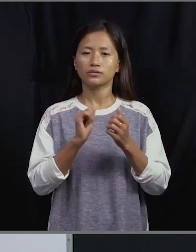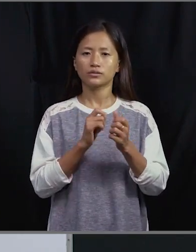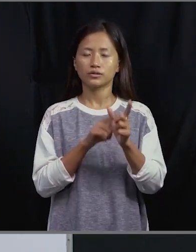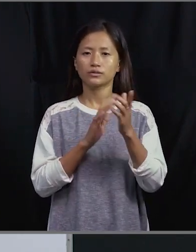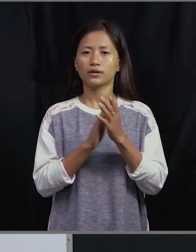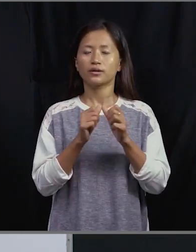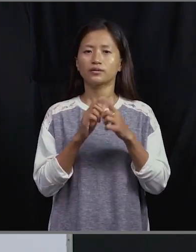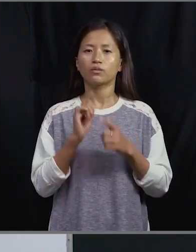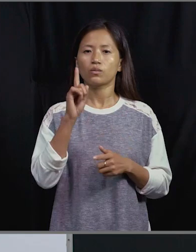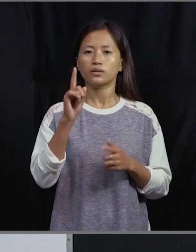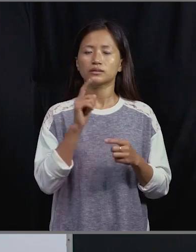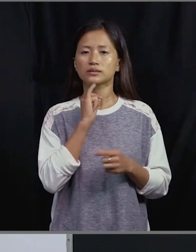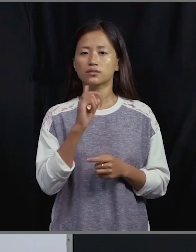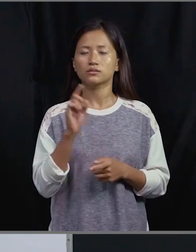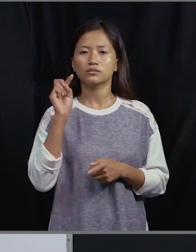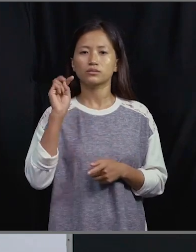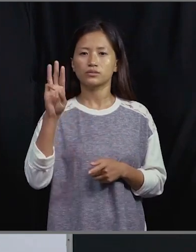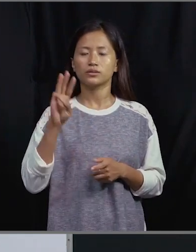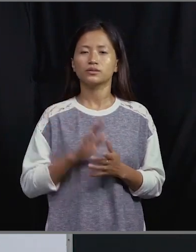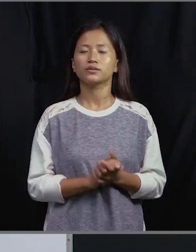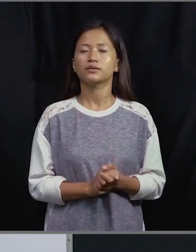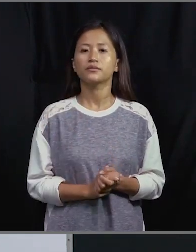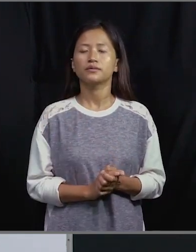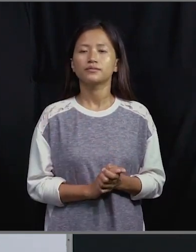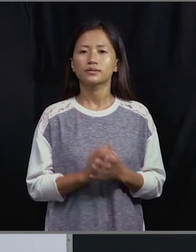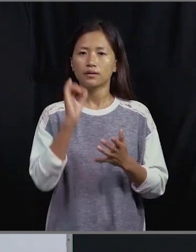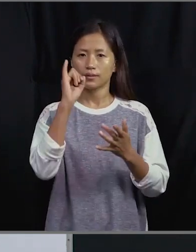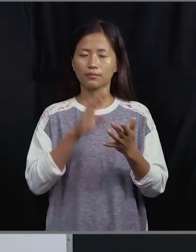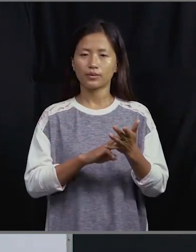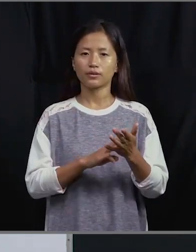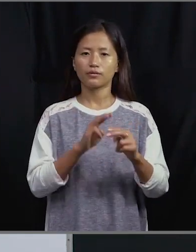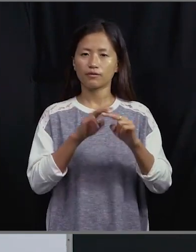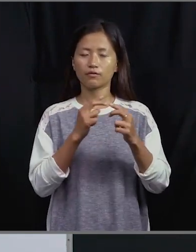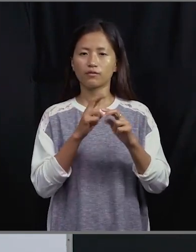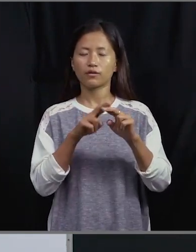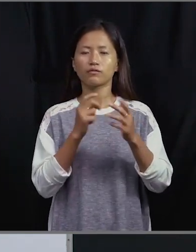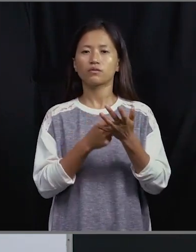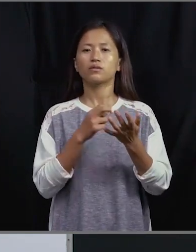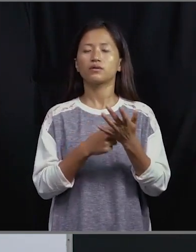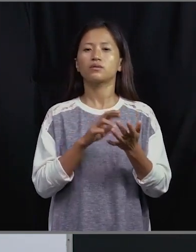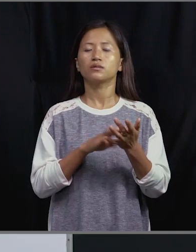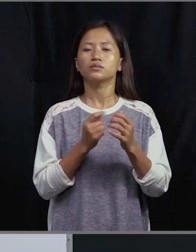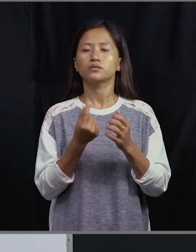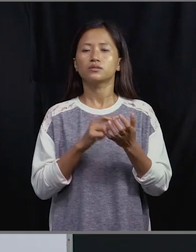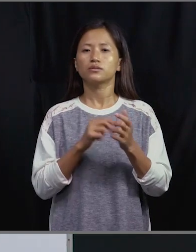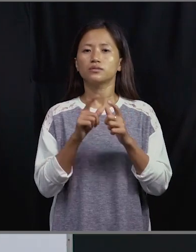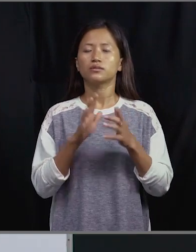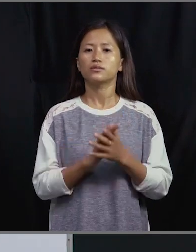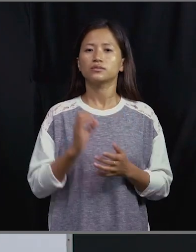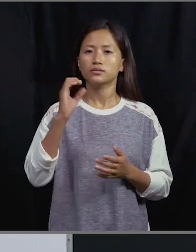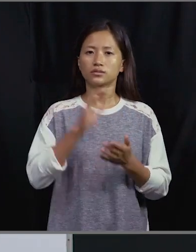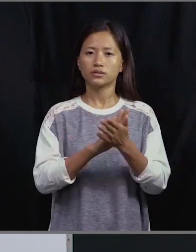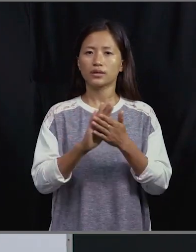we get 1:3. Therefore, the empirical formula for this ethane molecule will be